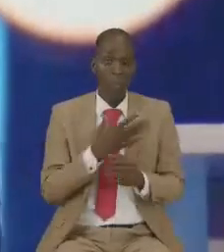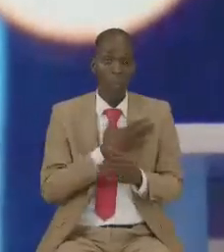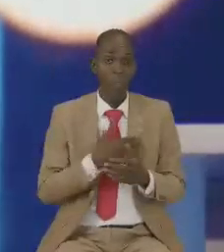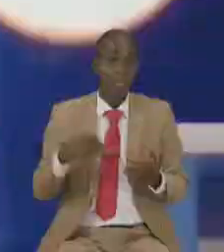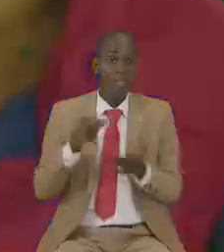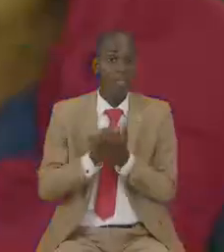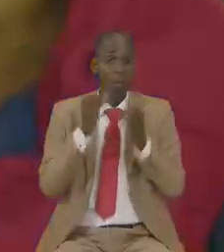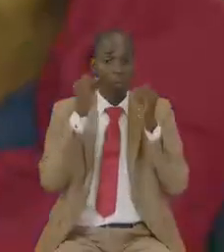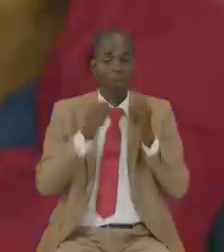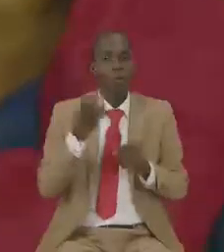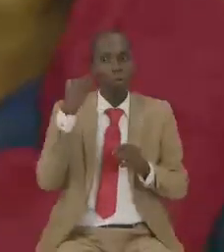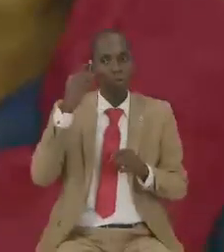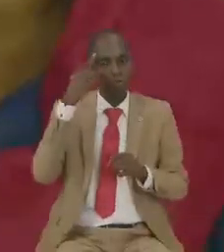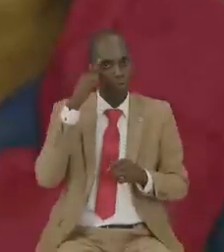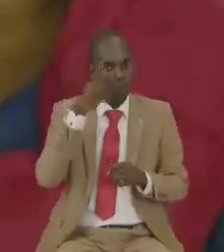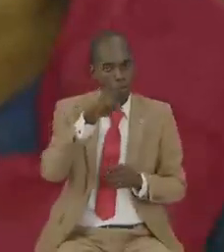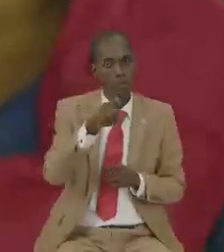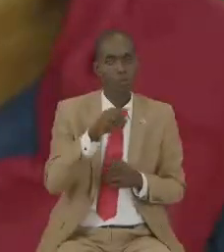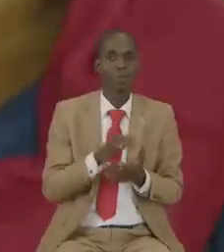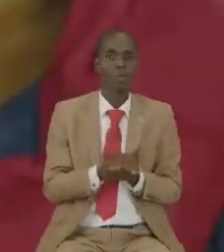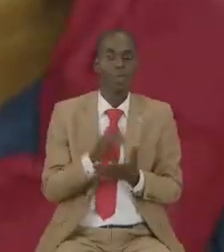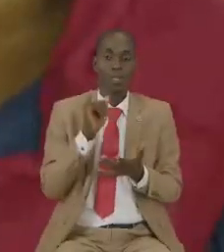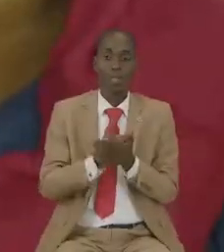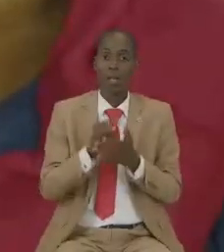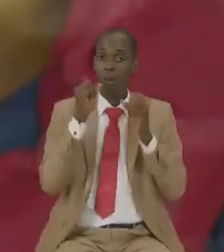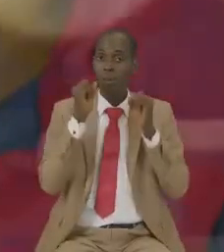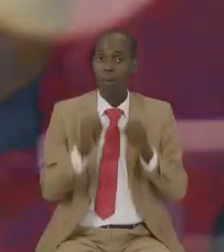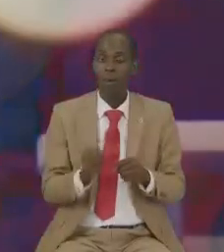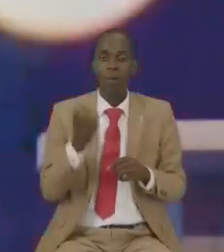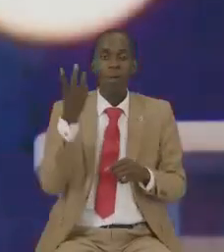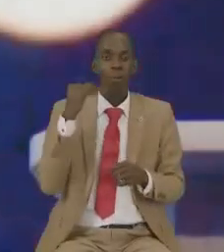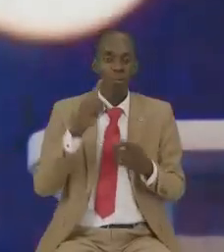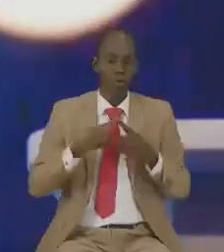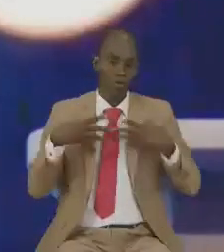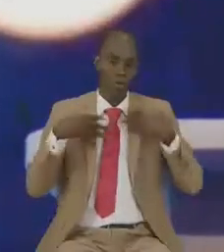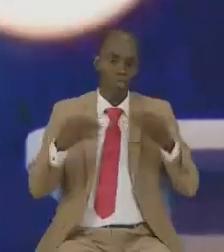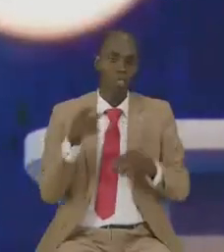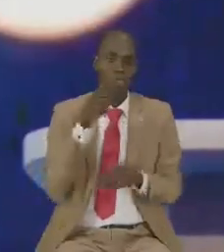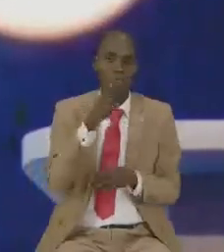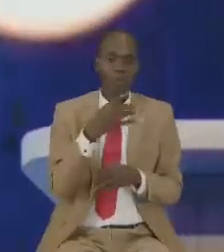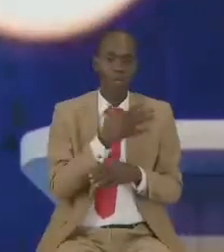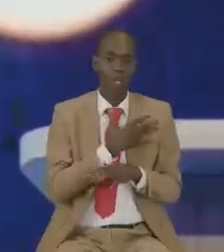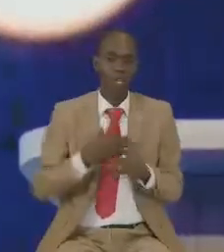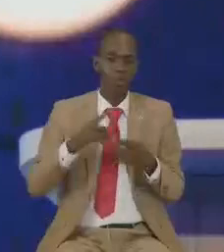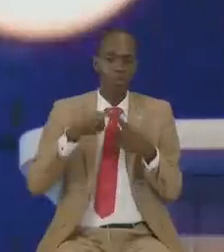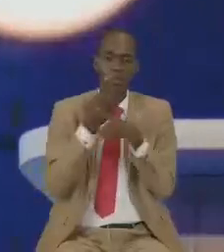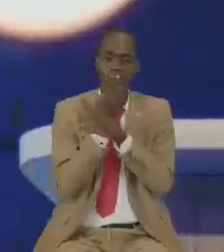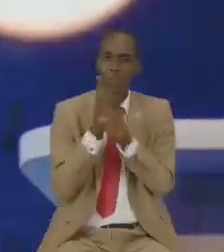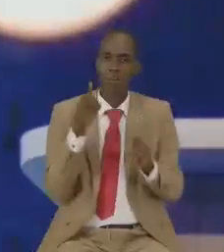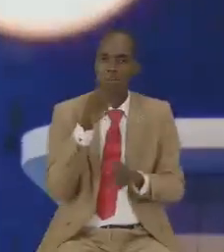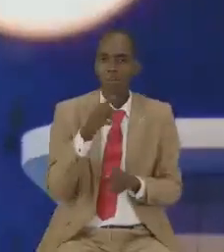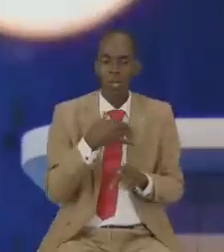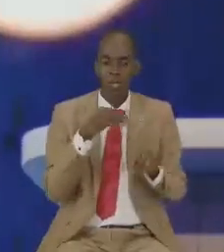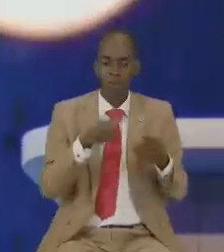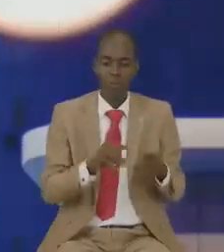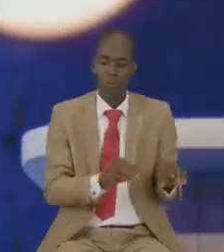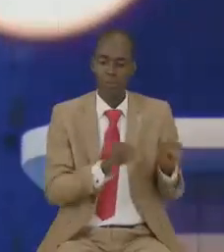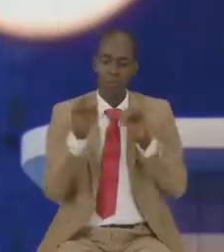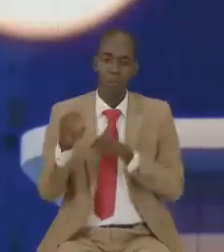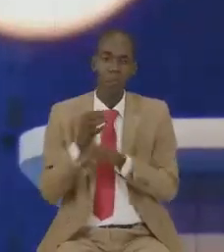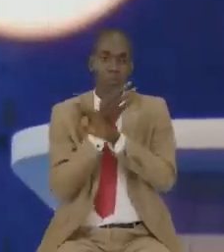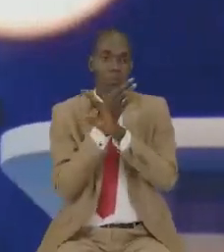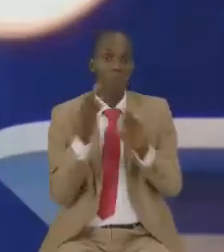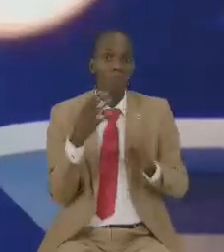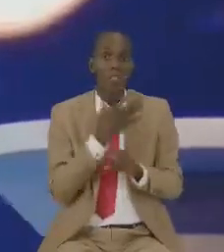your sake. That power was to heal you and to deliver you and to set you free. And